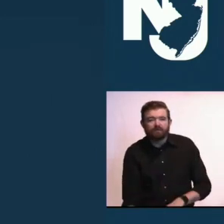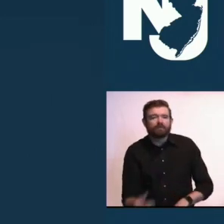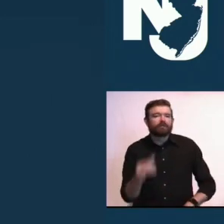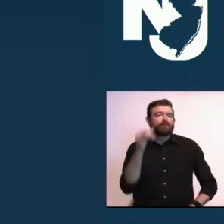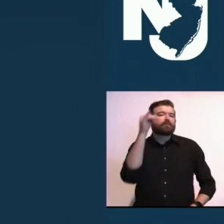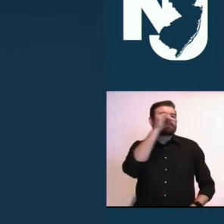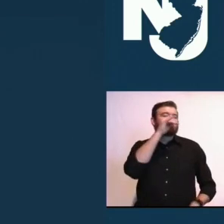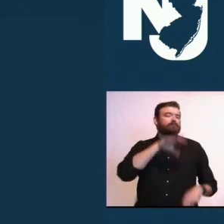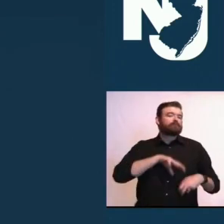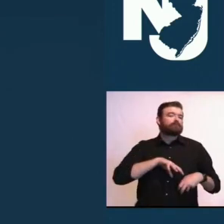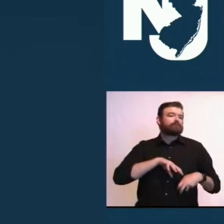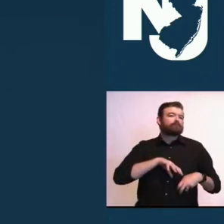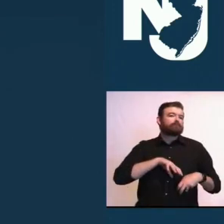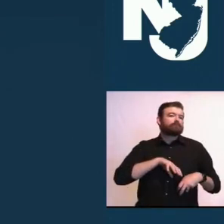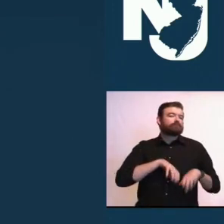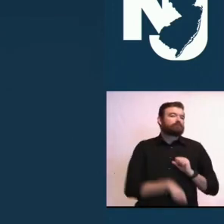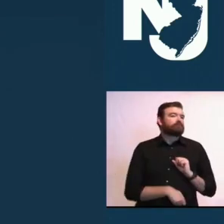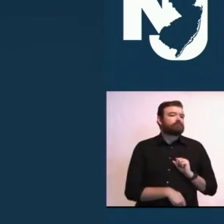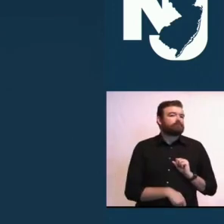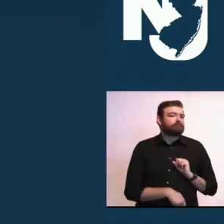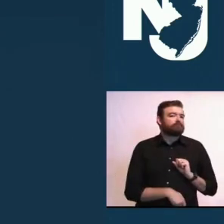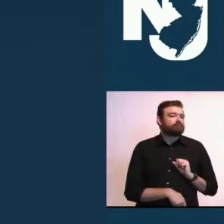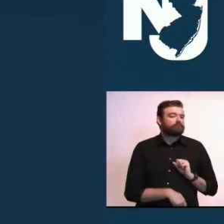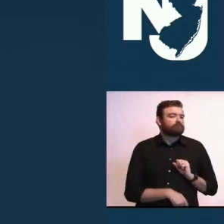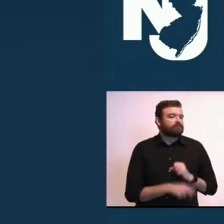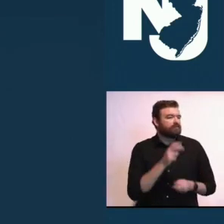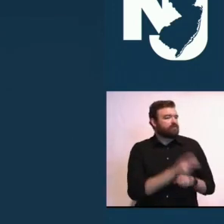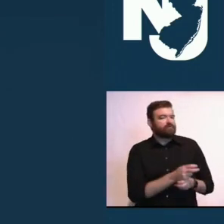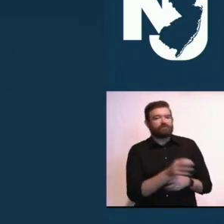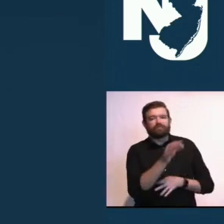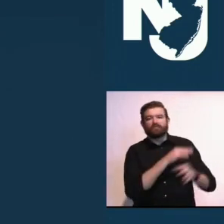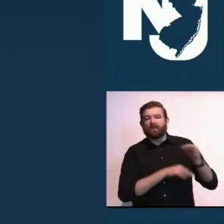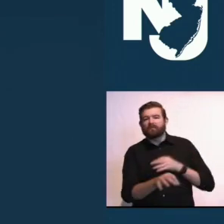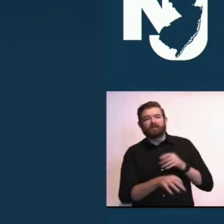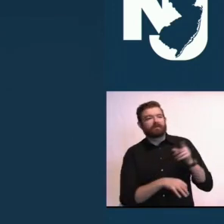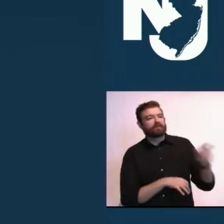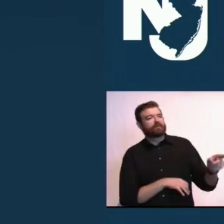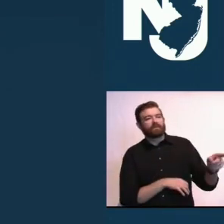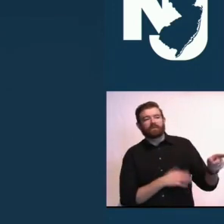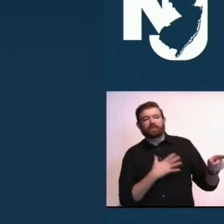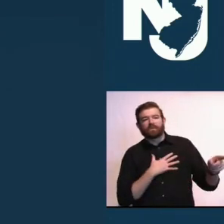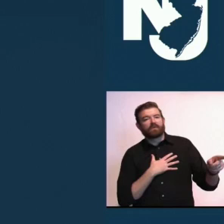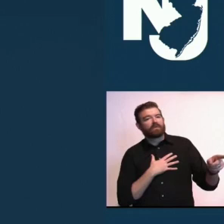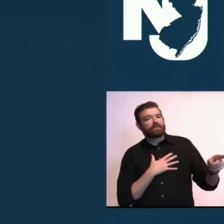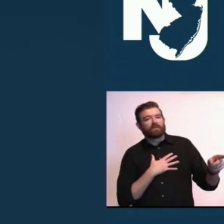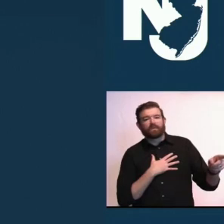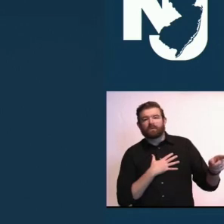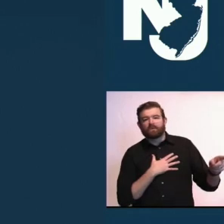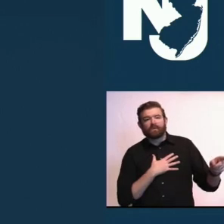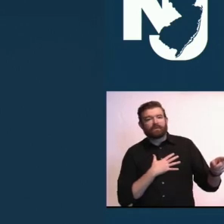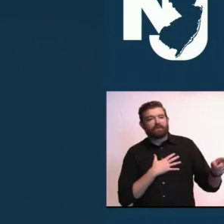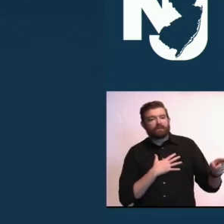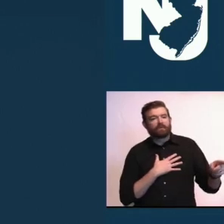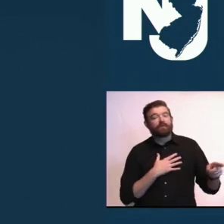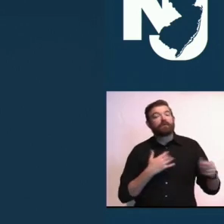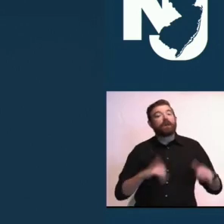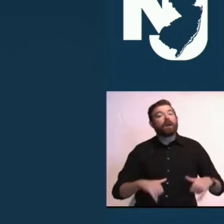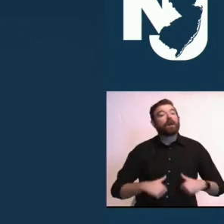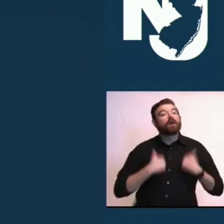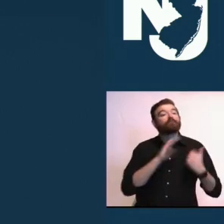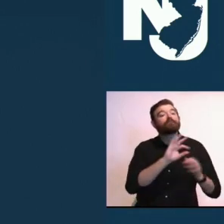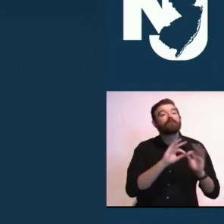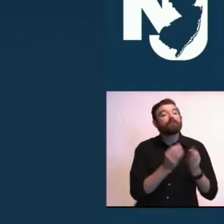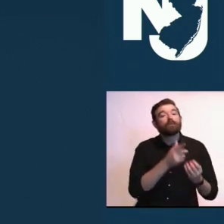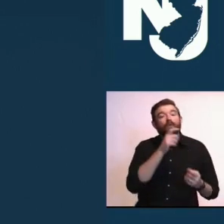Matt is survived by his mom, Wilma, and her husband, Robert, his girlfriend, Janice, his brother, Mark, with